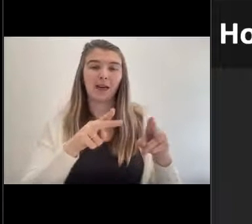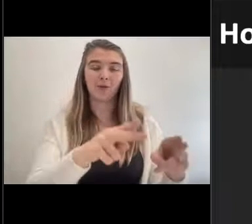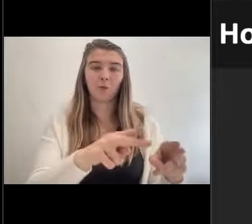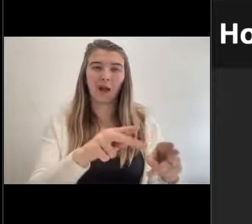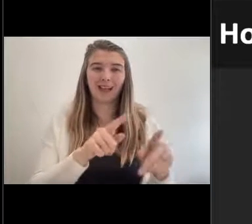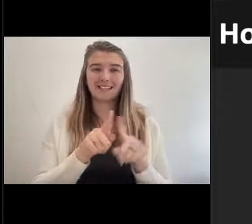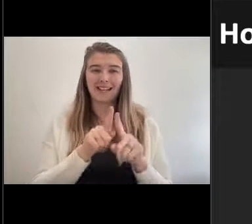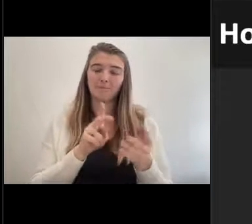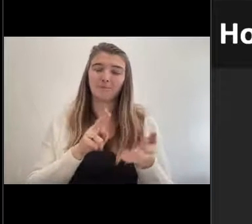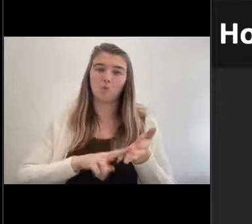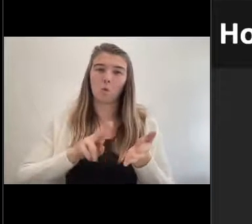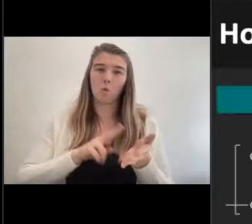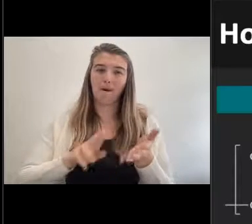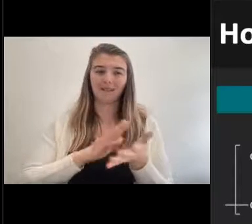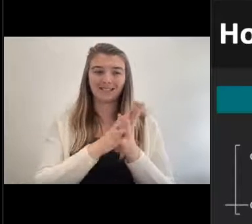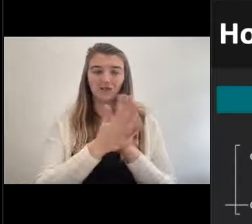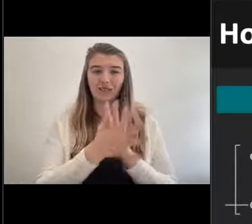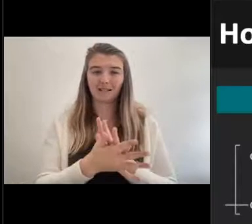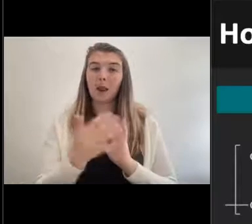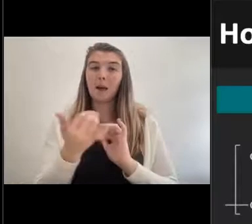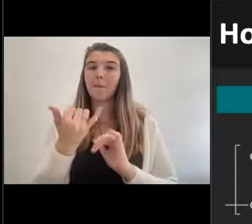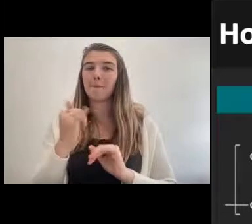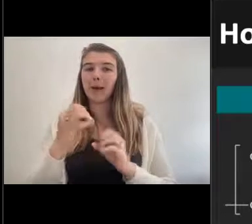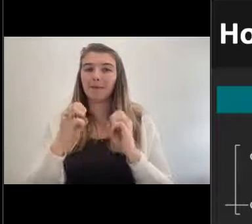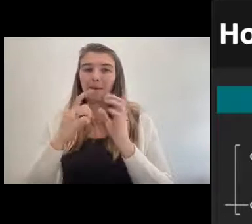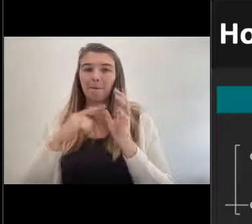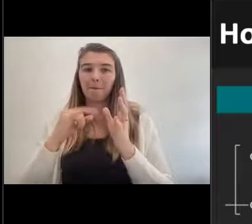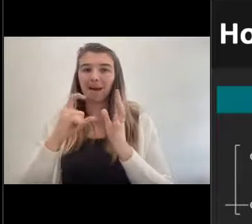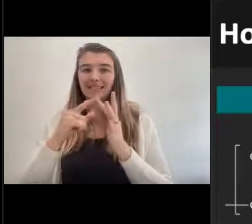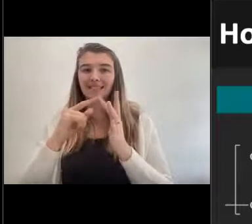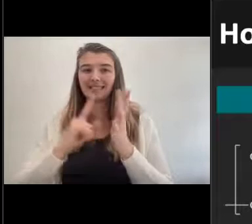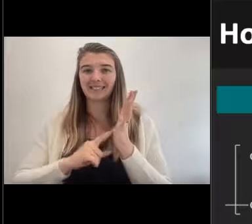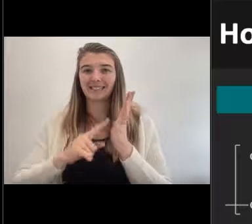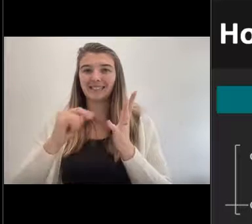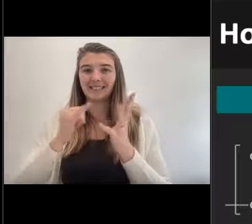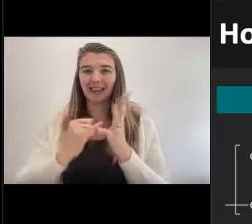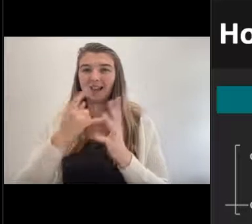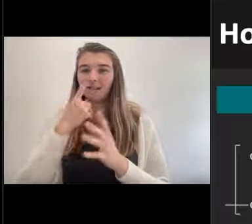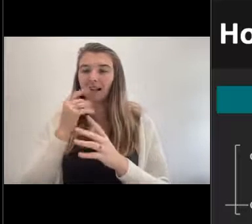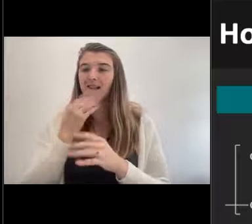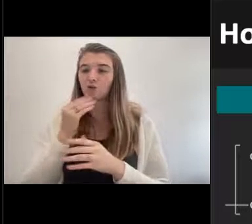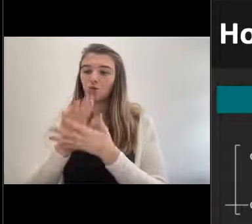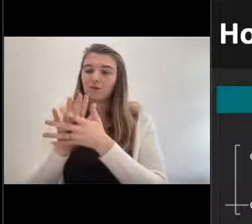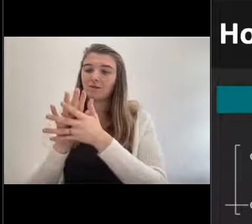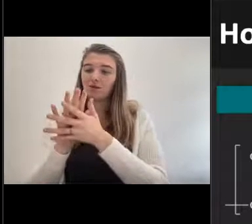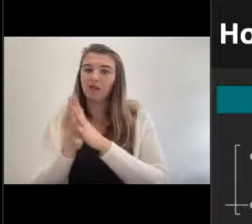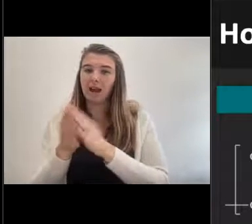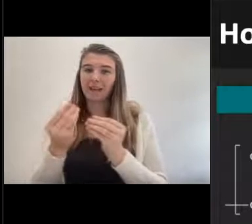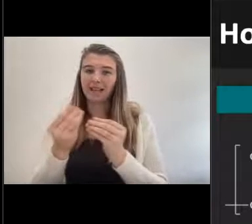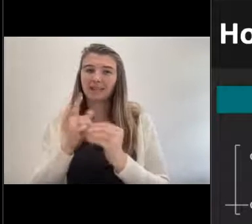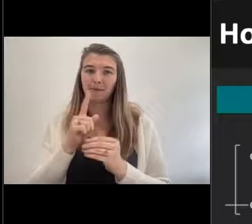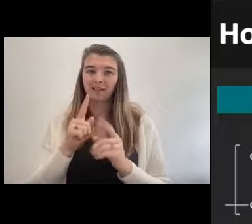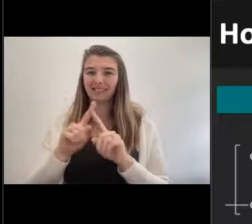use, maybe Bacillus just degrades PET through a loss of really non-specific oxidation.